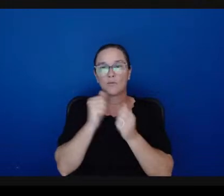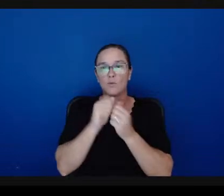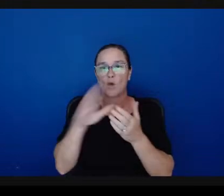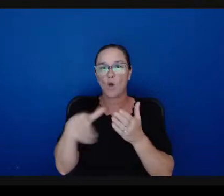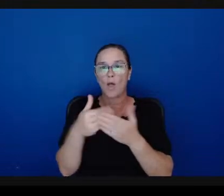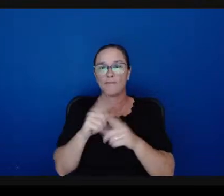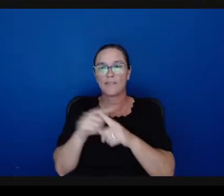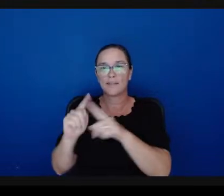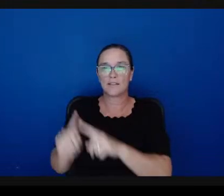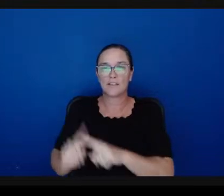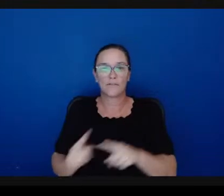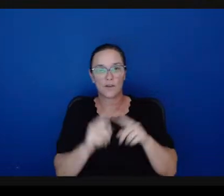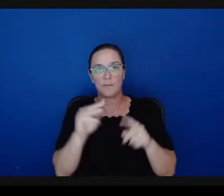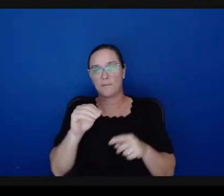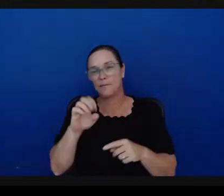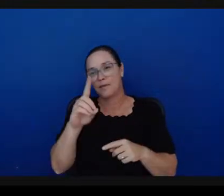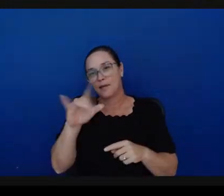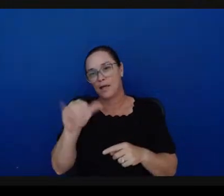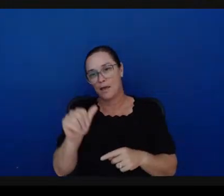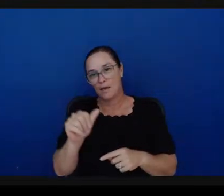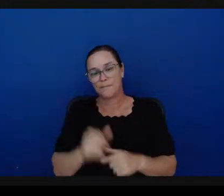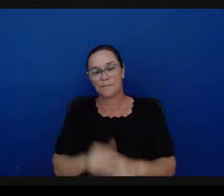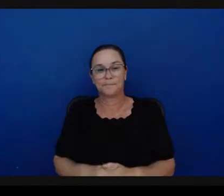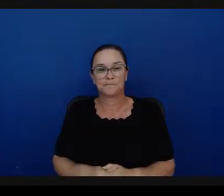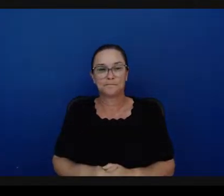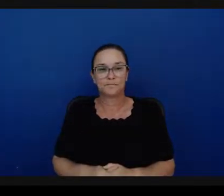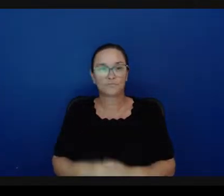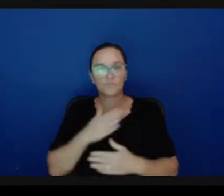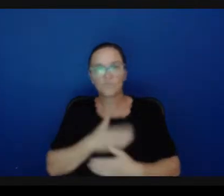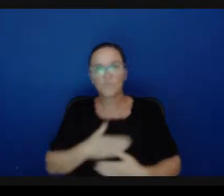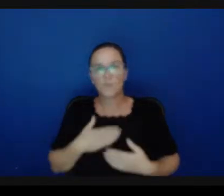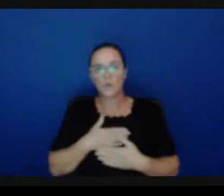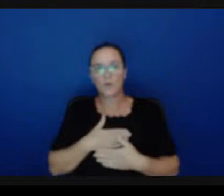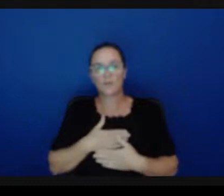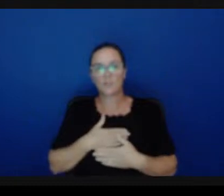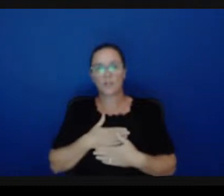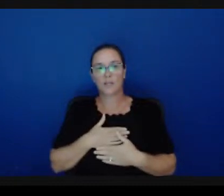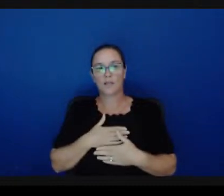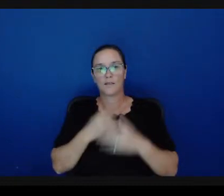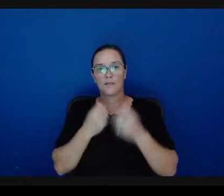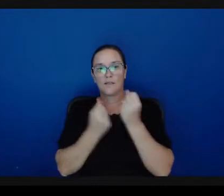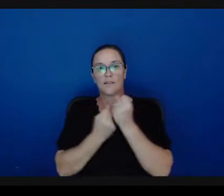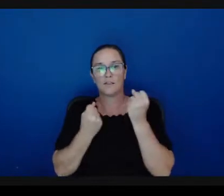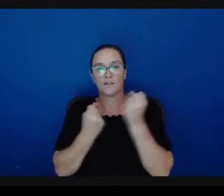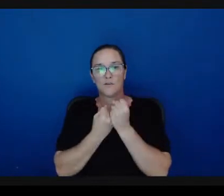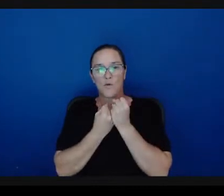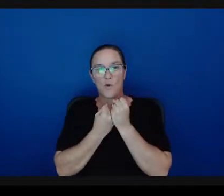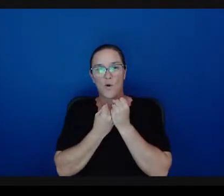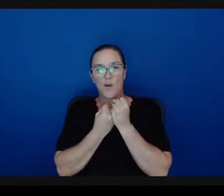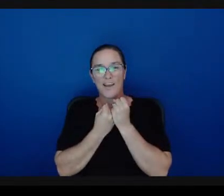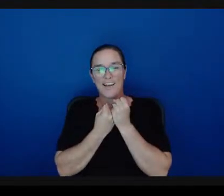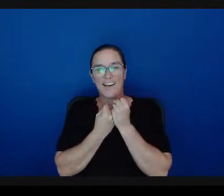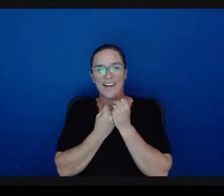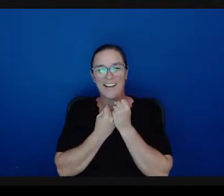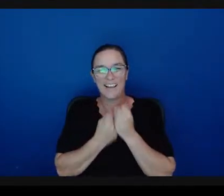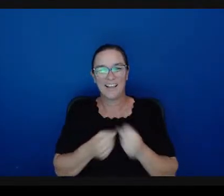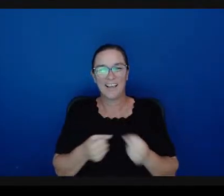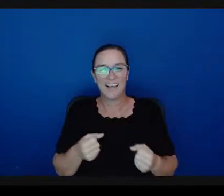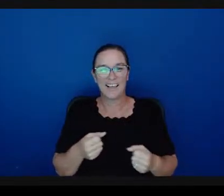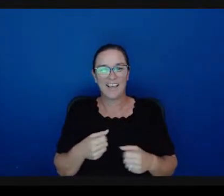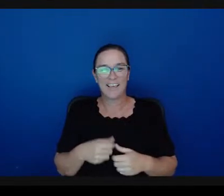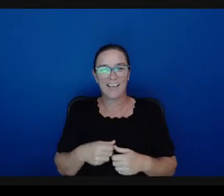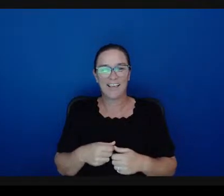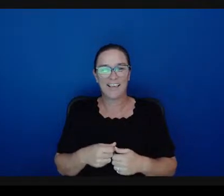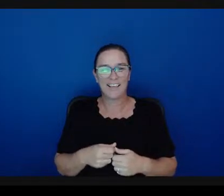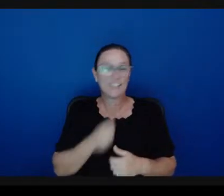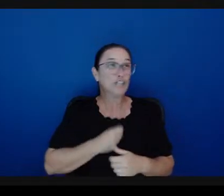So appreciate your support there. We also appreciate the support of I was just getting to that. The Kīlauea, Sorry,